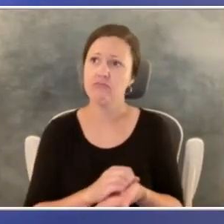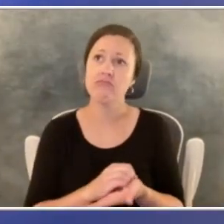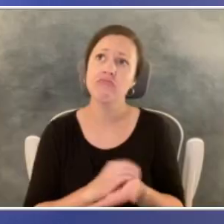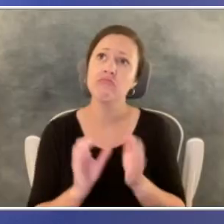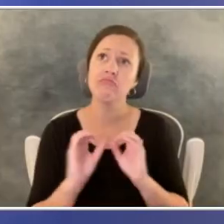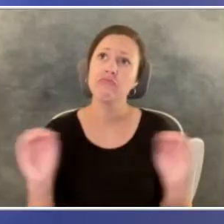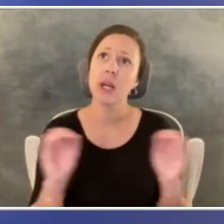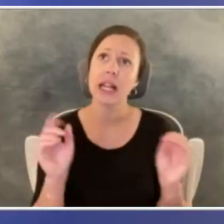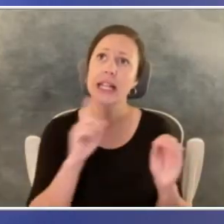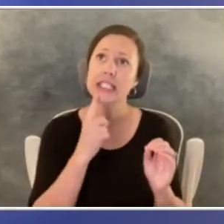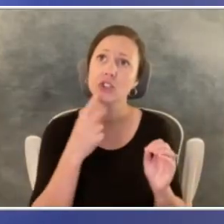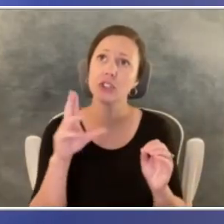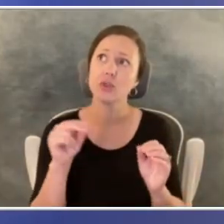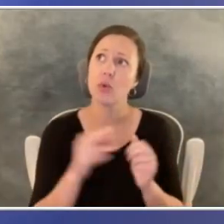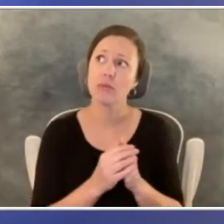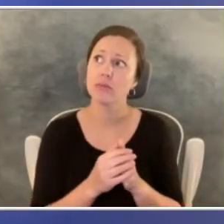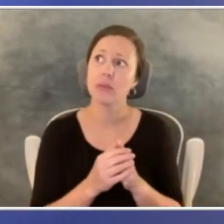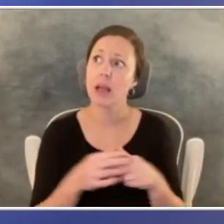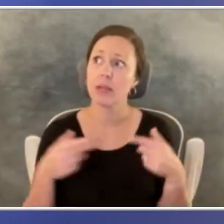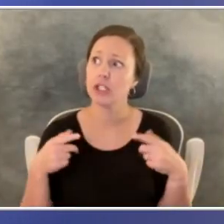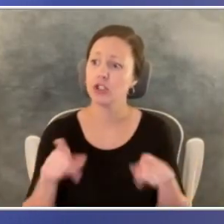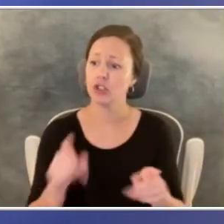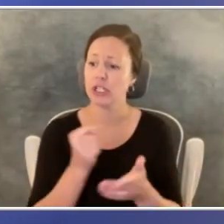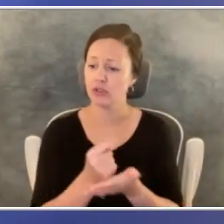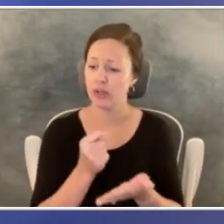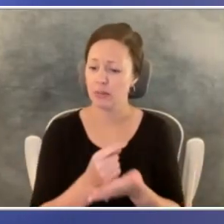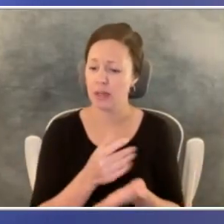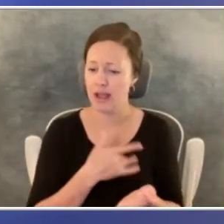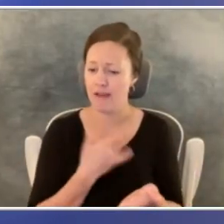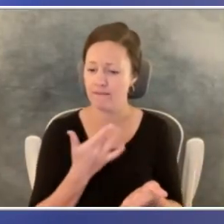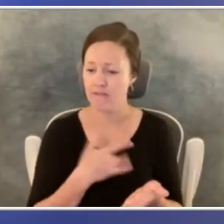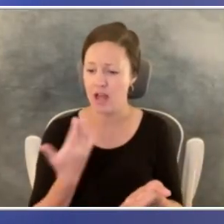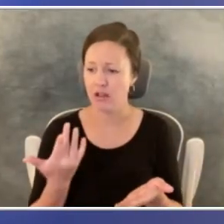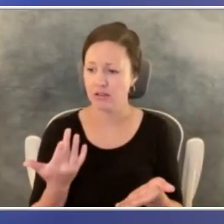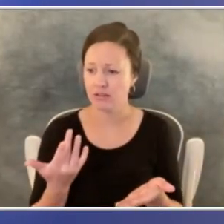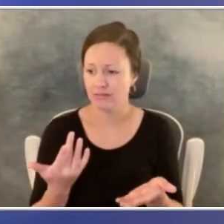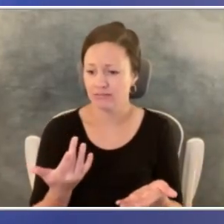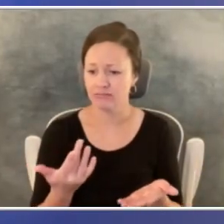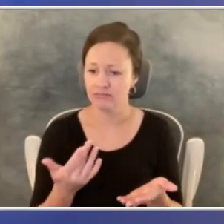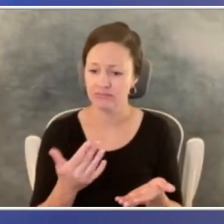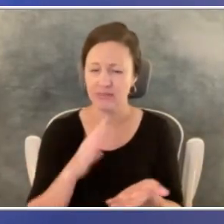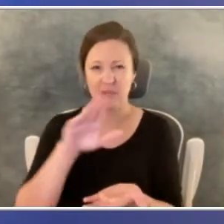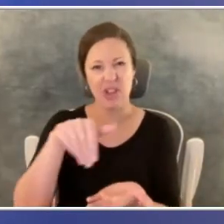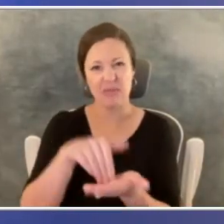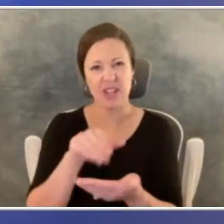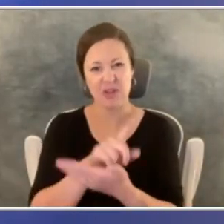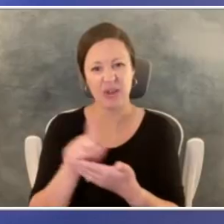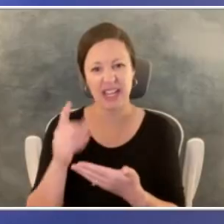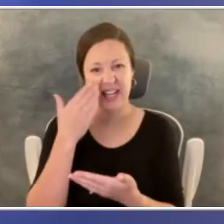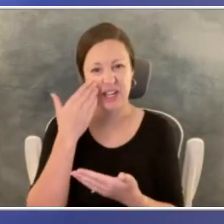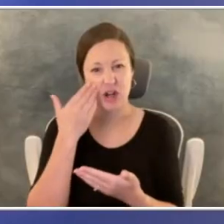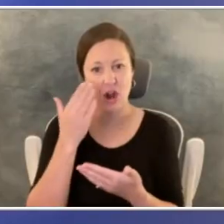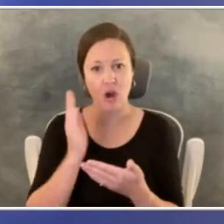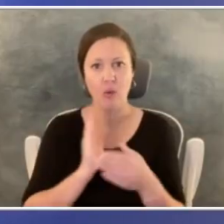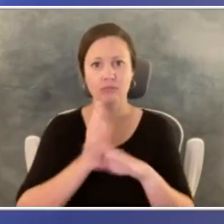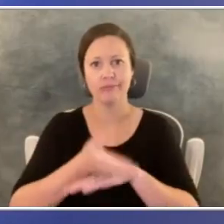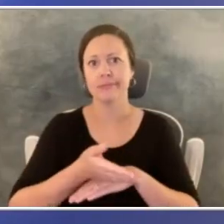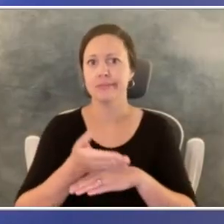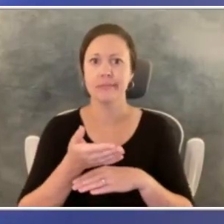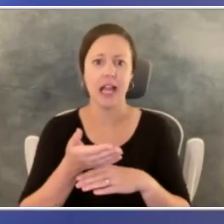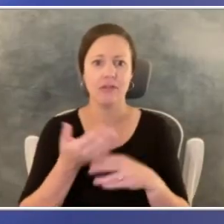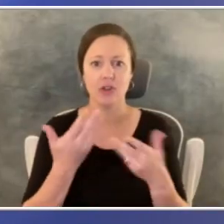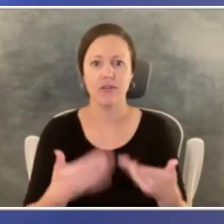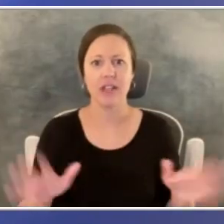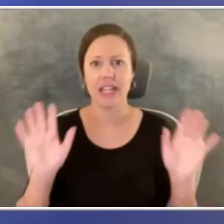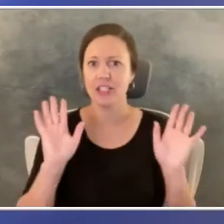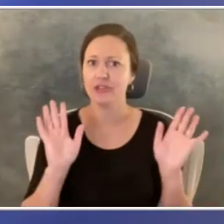during treatment and stuff, I felt about the mid of the week when I'd rush home afterwards, and it was in June, hot, go outside,